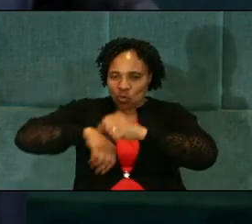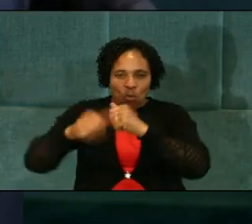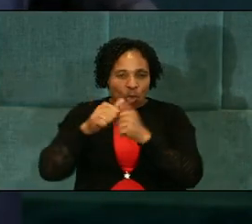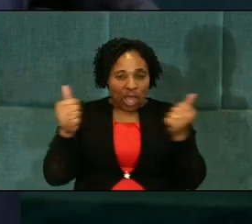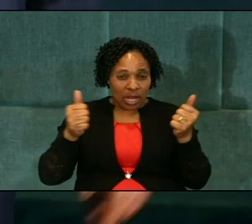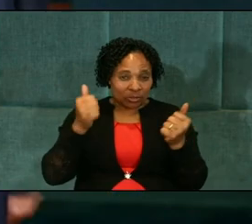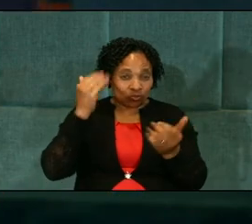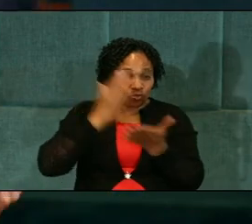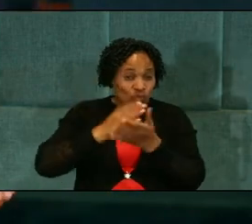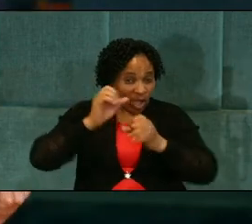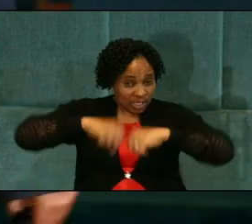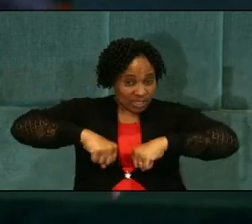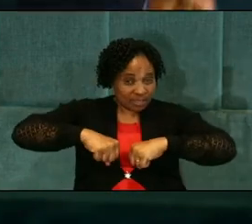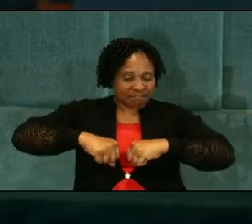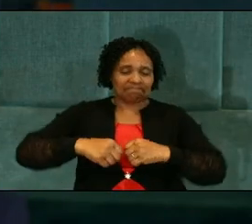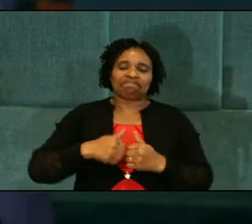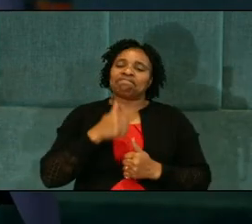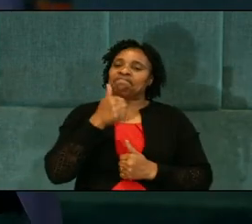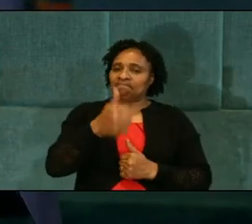Agree? Yes.